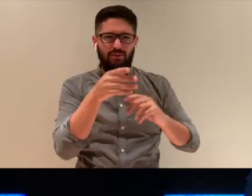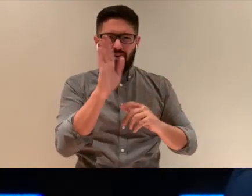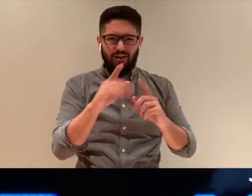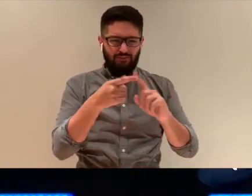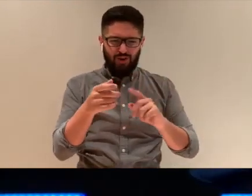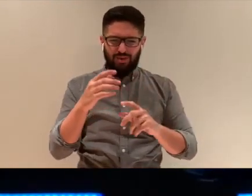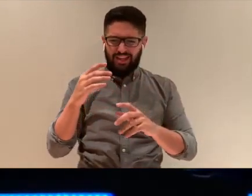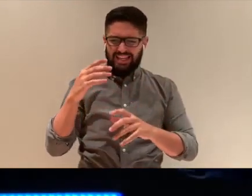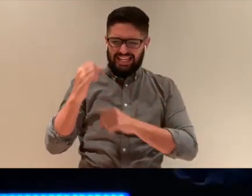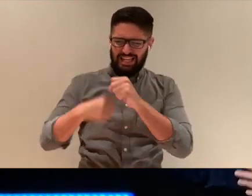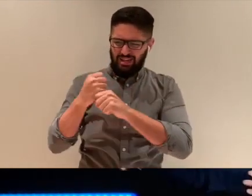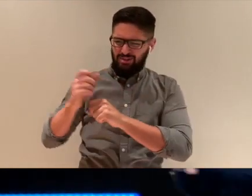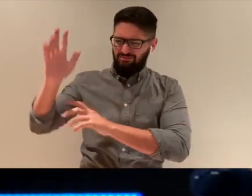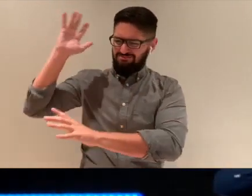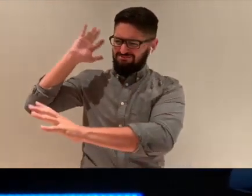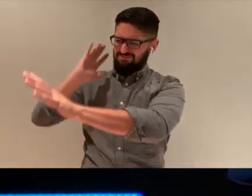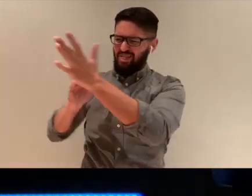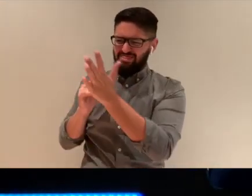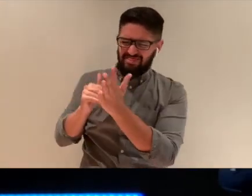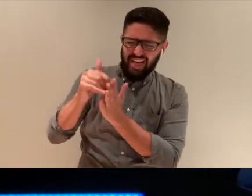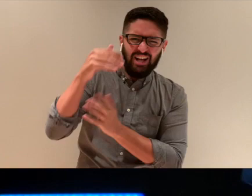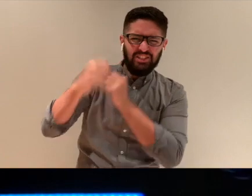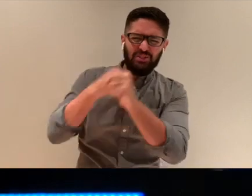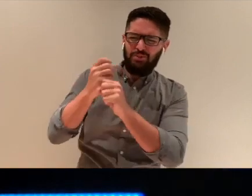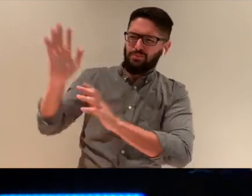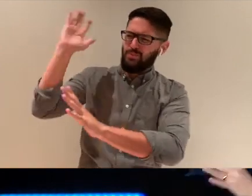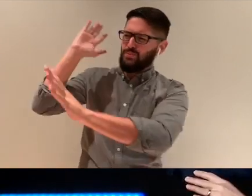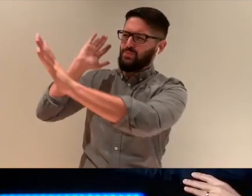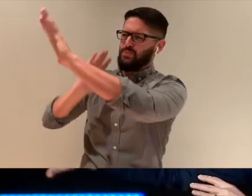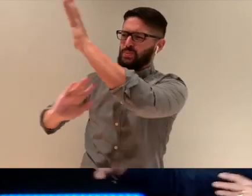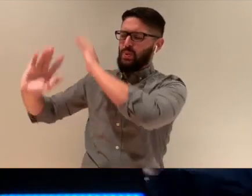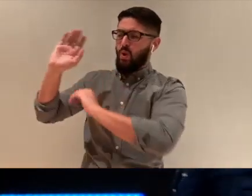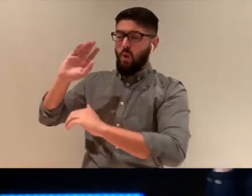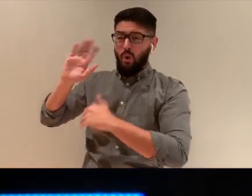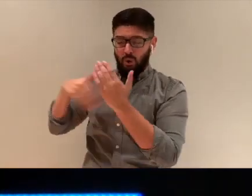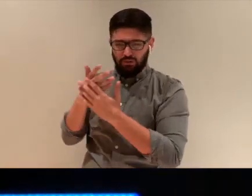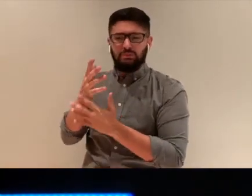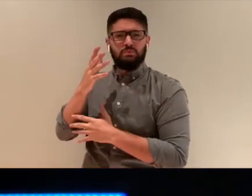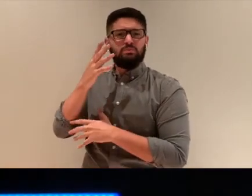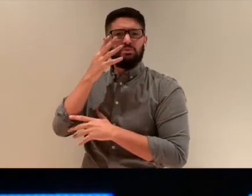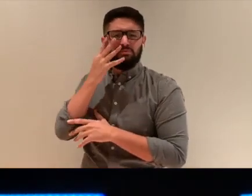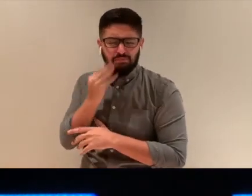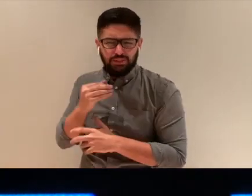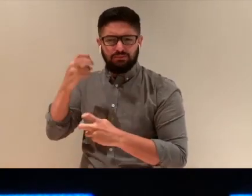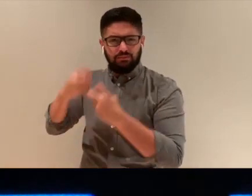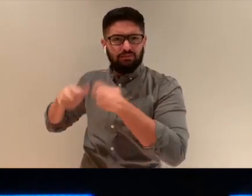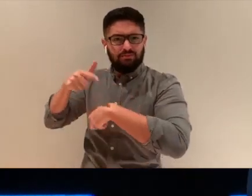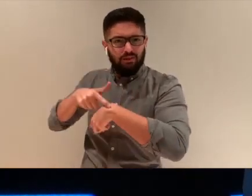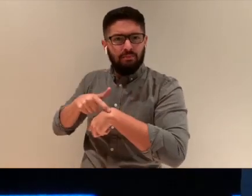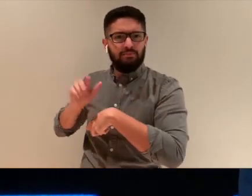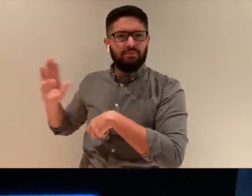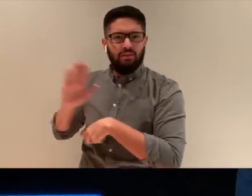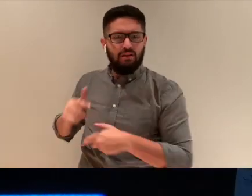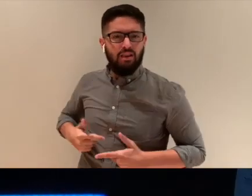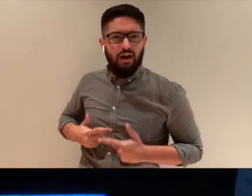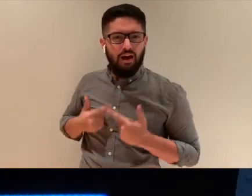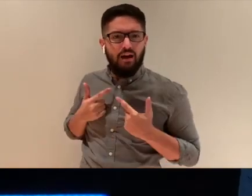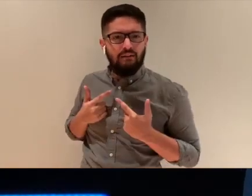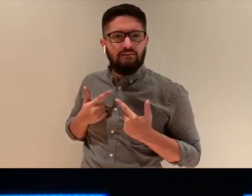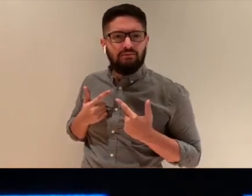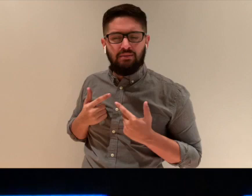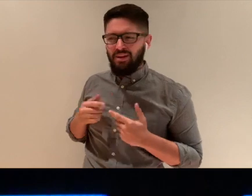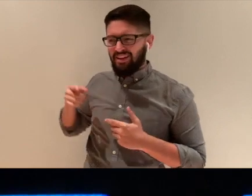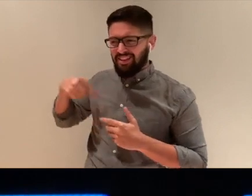the people of God from years past, from centuries, from thousands of years past that all have gone through difficult moments in their